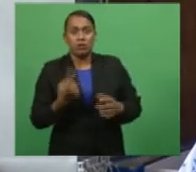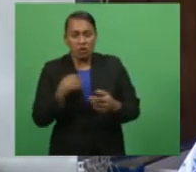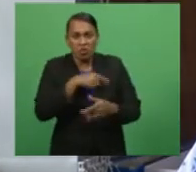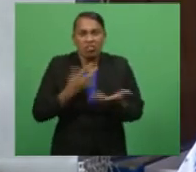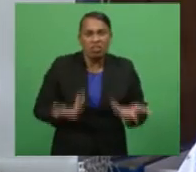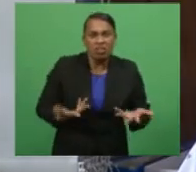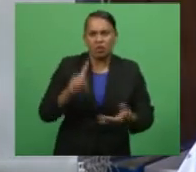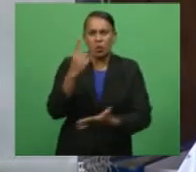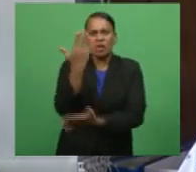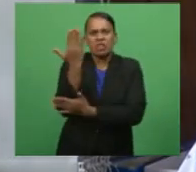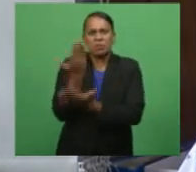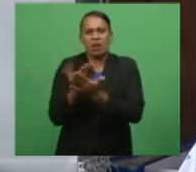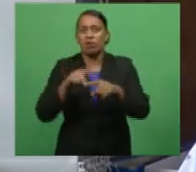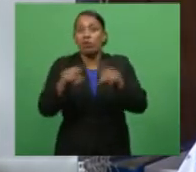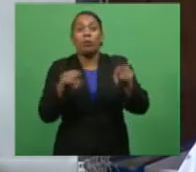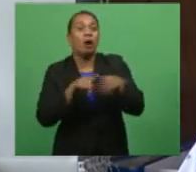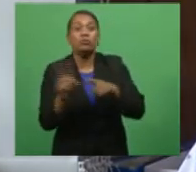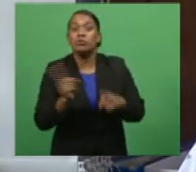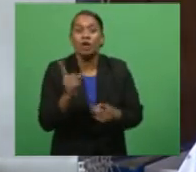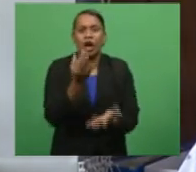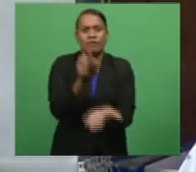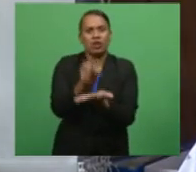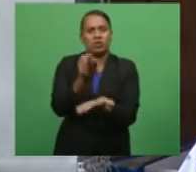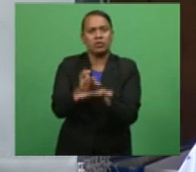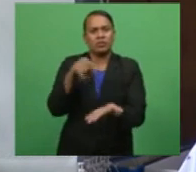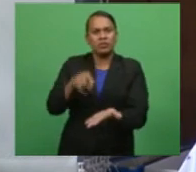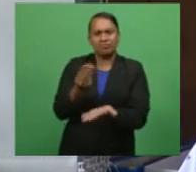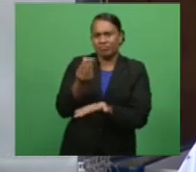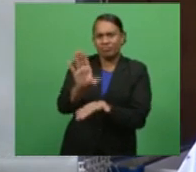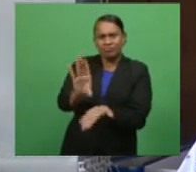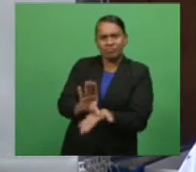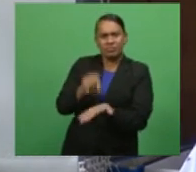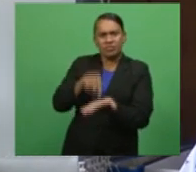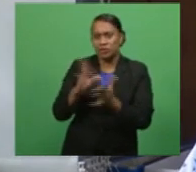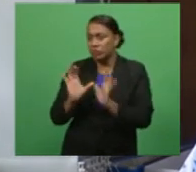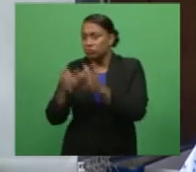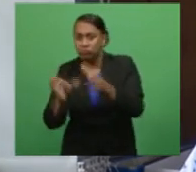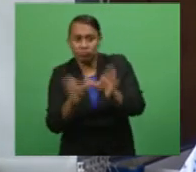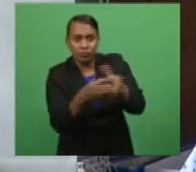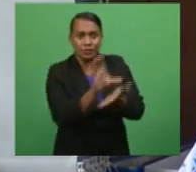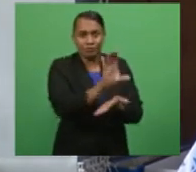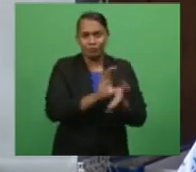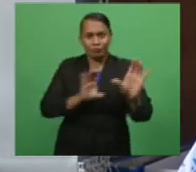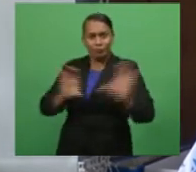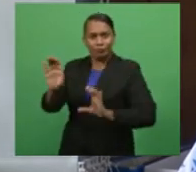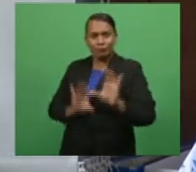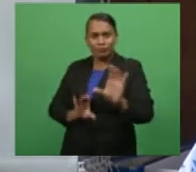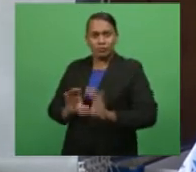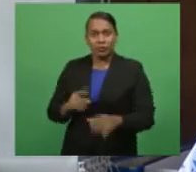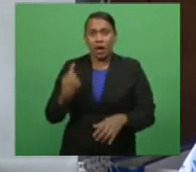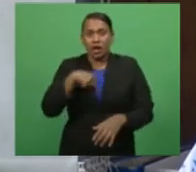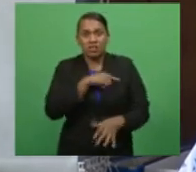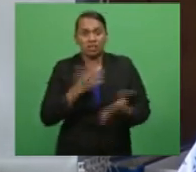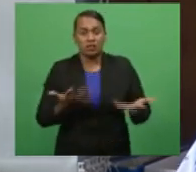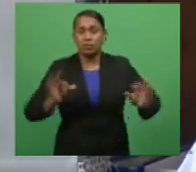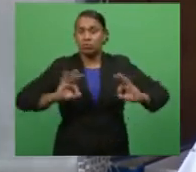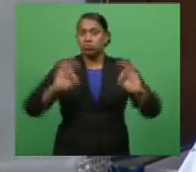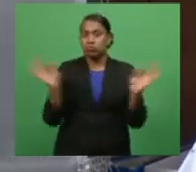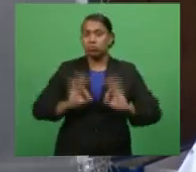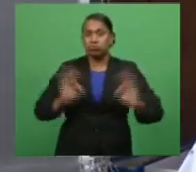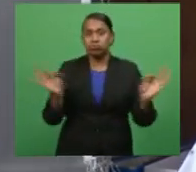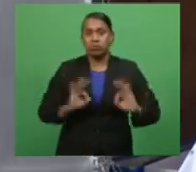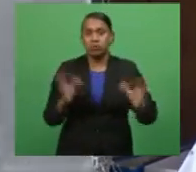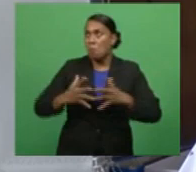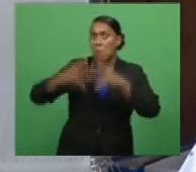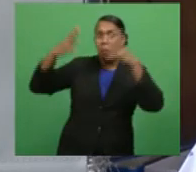constituencies and fundraising by the Finance Committee in Fiji. We don't have any big